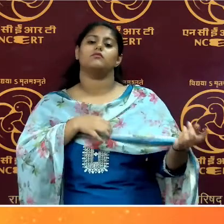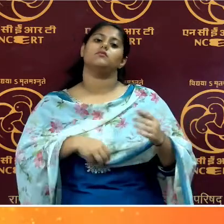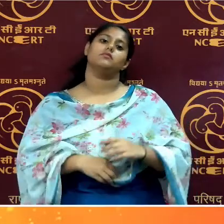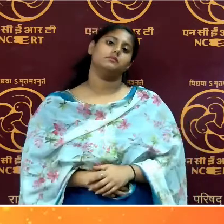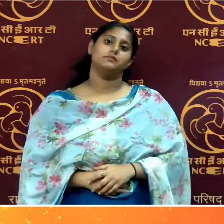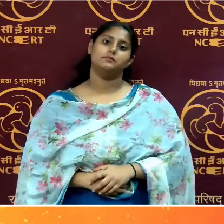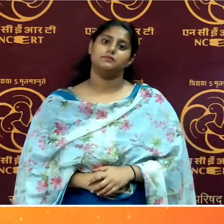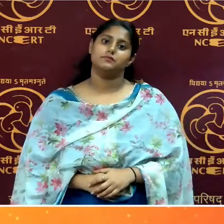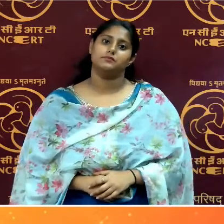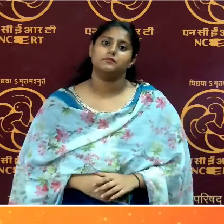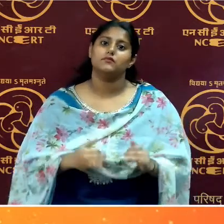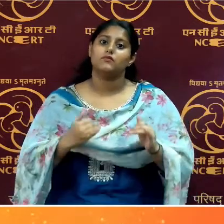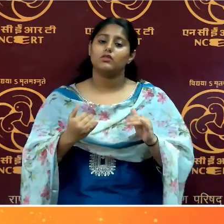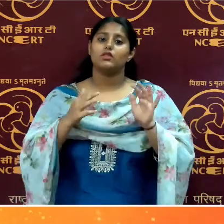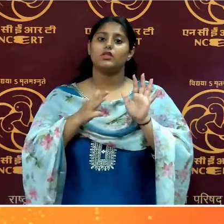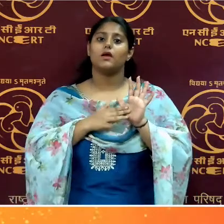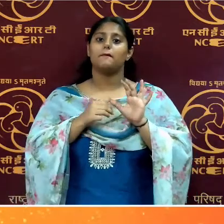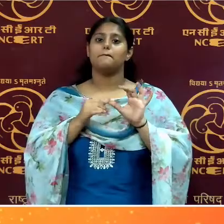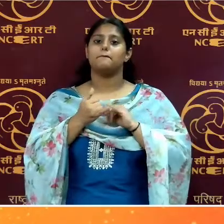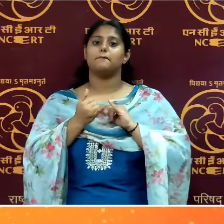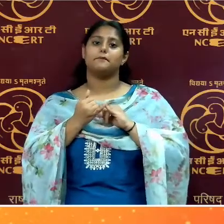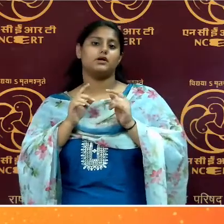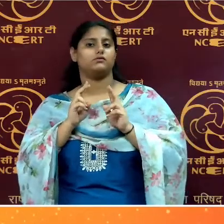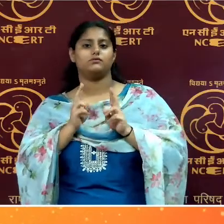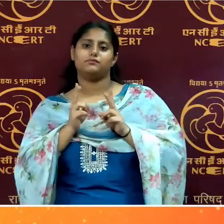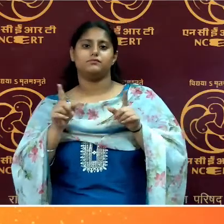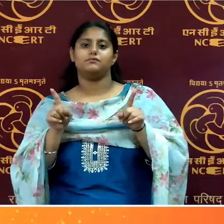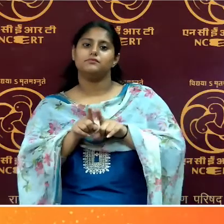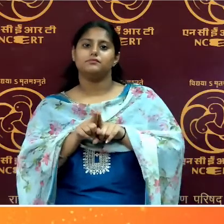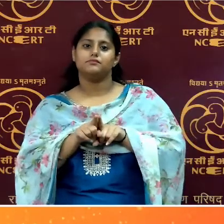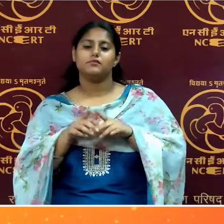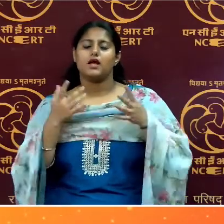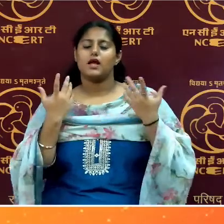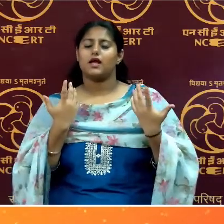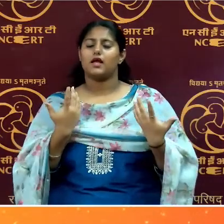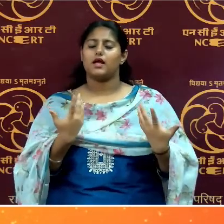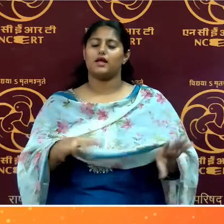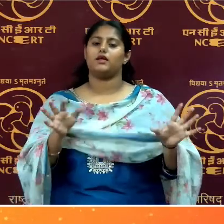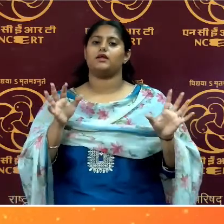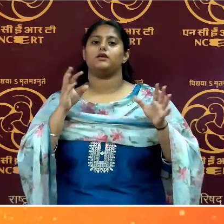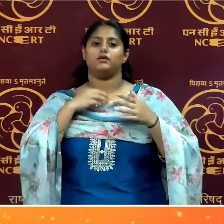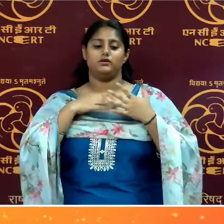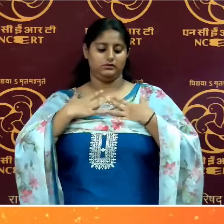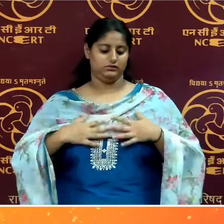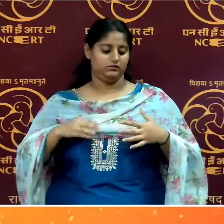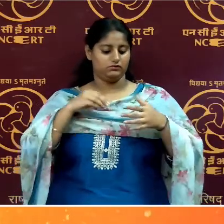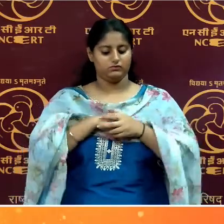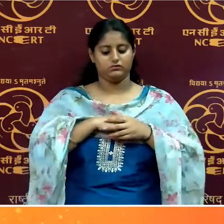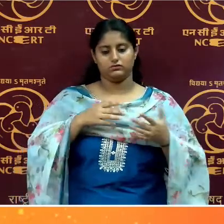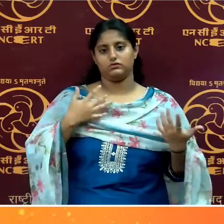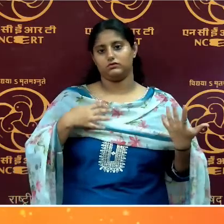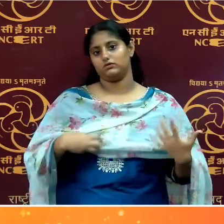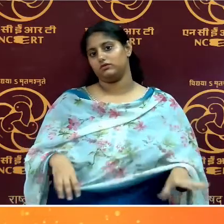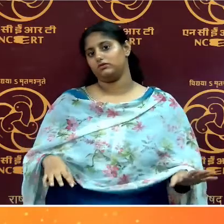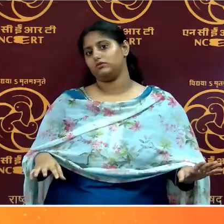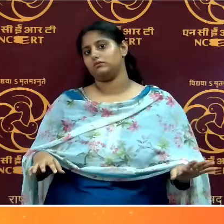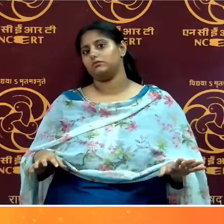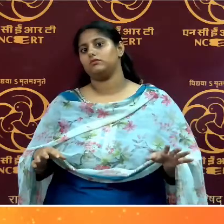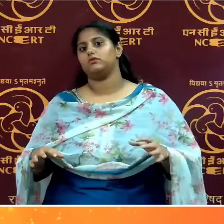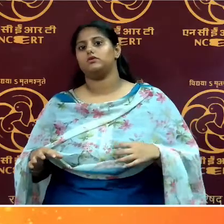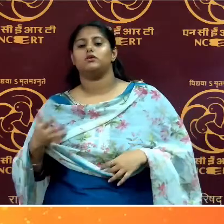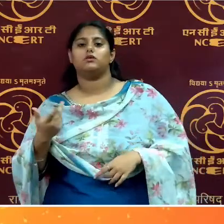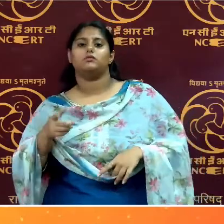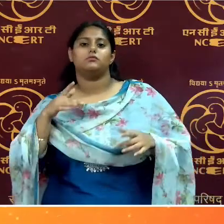Newton. Okay. Now mass is constant everywhere. So whatever is there inside your body, you go to equator, you go to pole, you go to